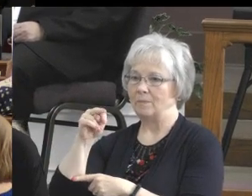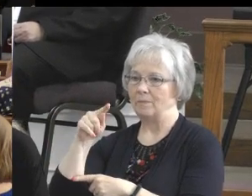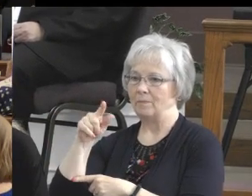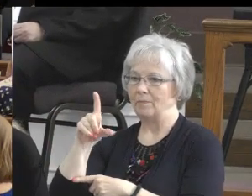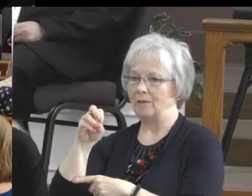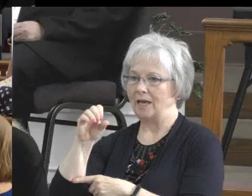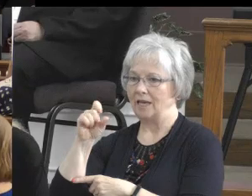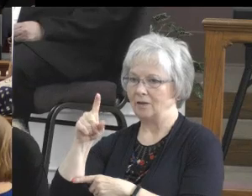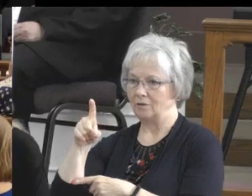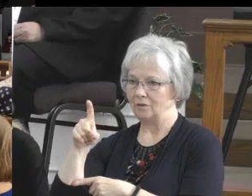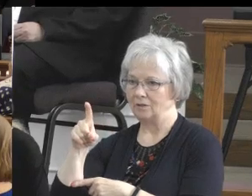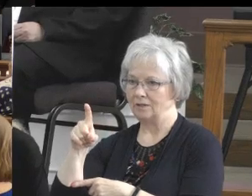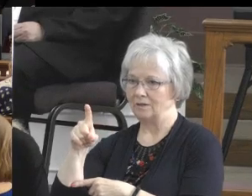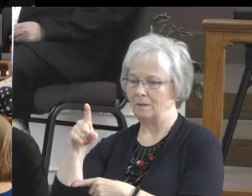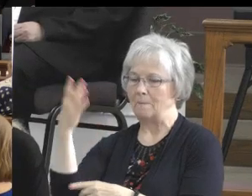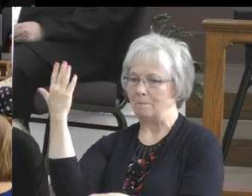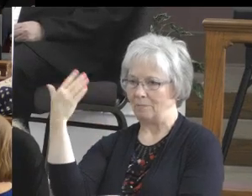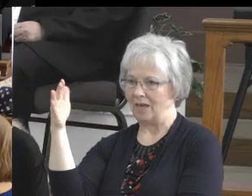out in the harbor